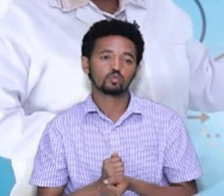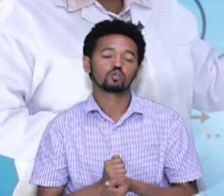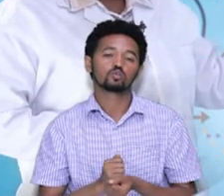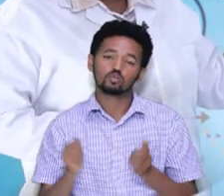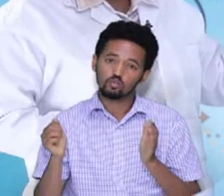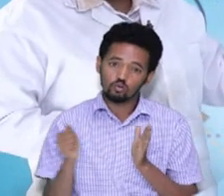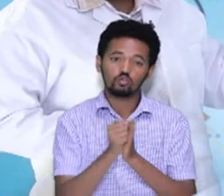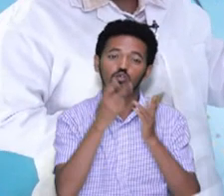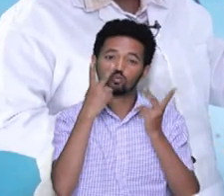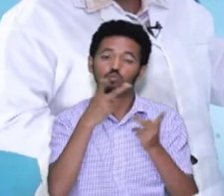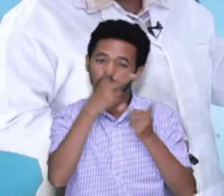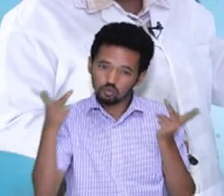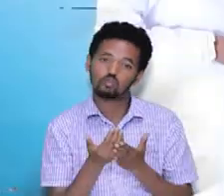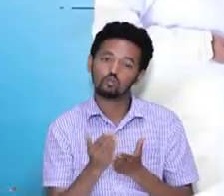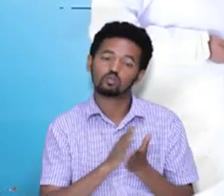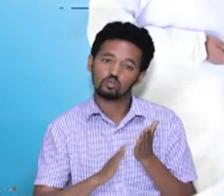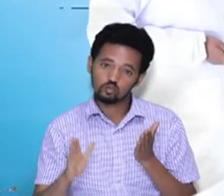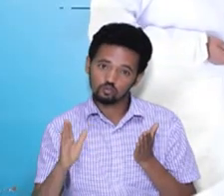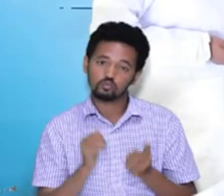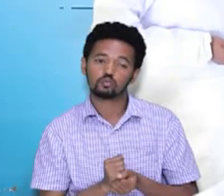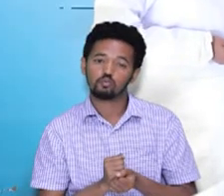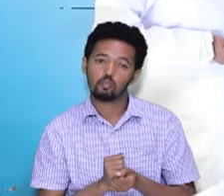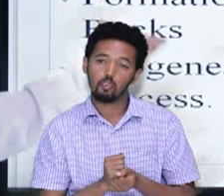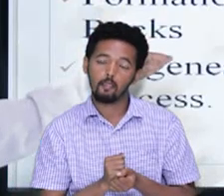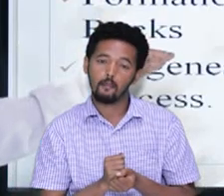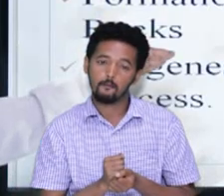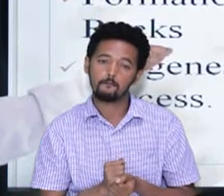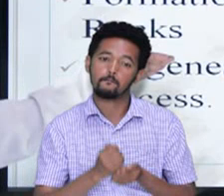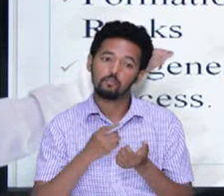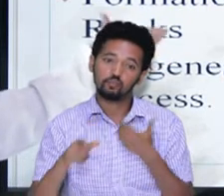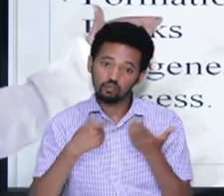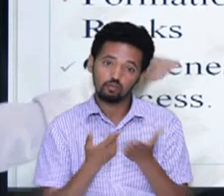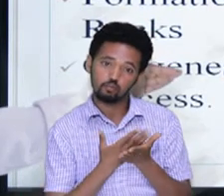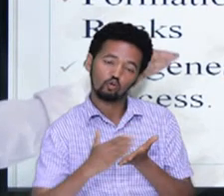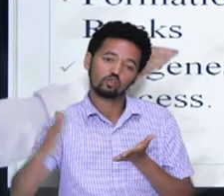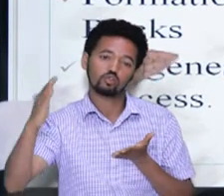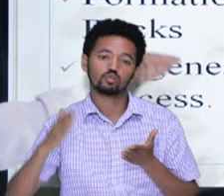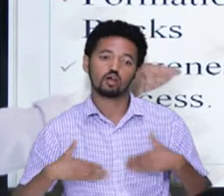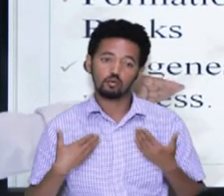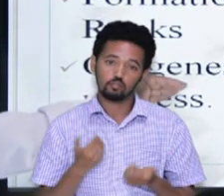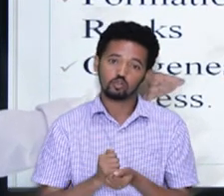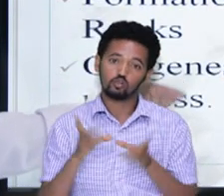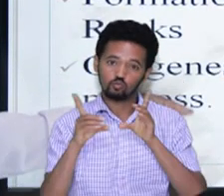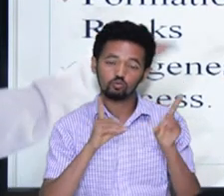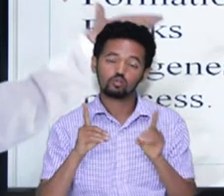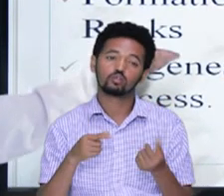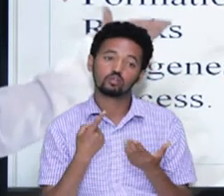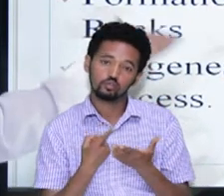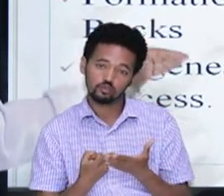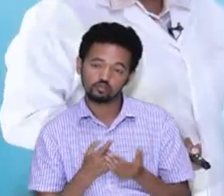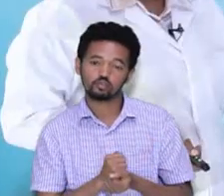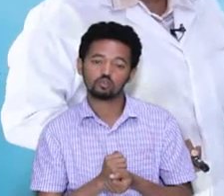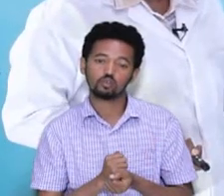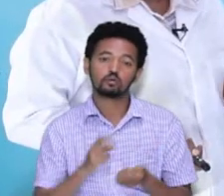Orogenesis also took place in Africa. Orogenesis process also happened during this era.